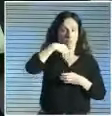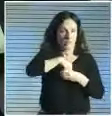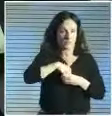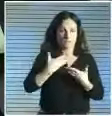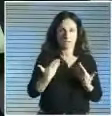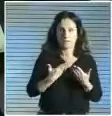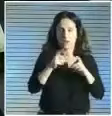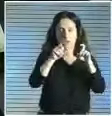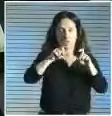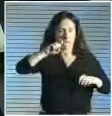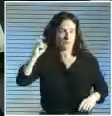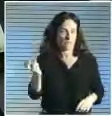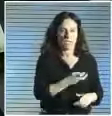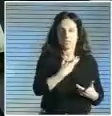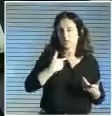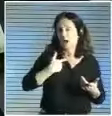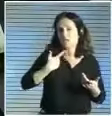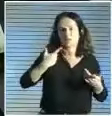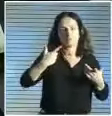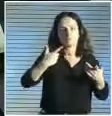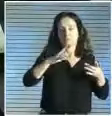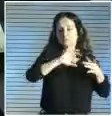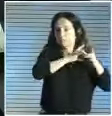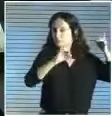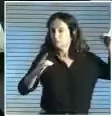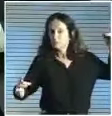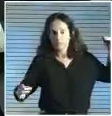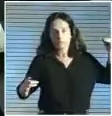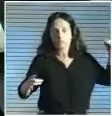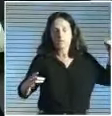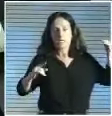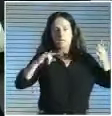strategic management process. So in defining the vision,